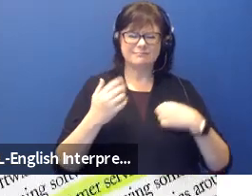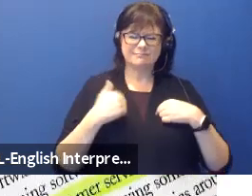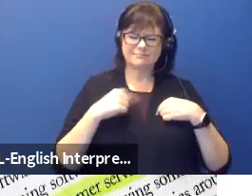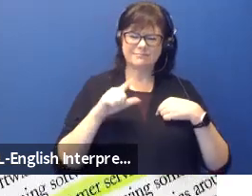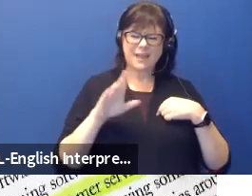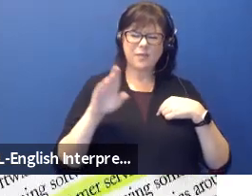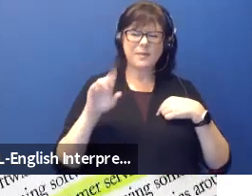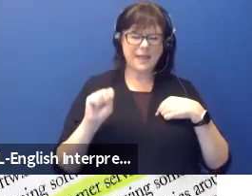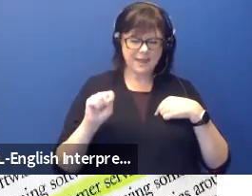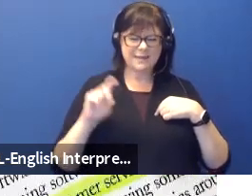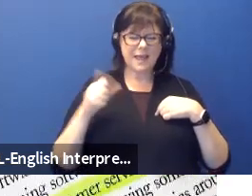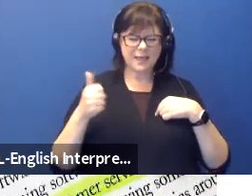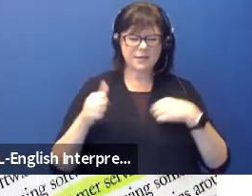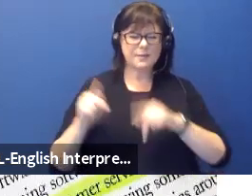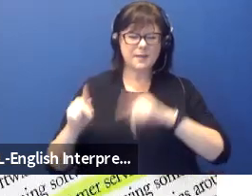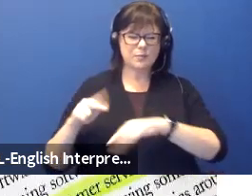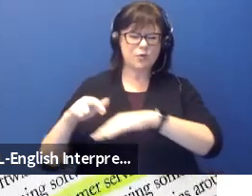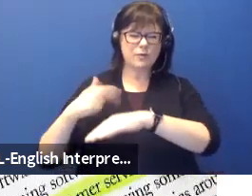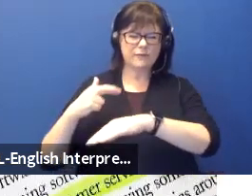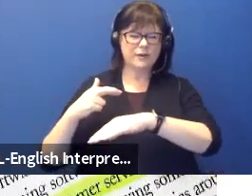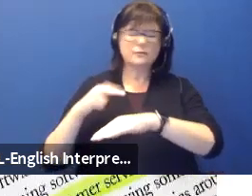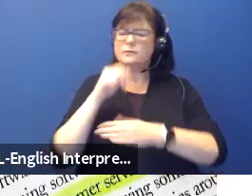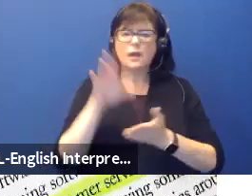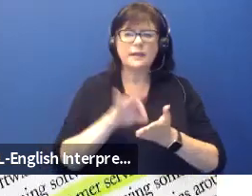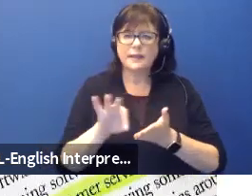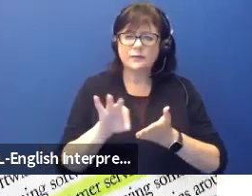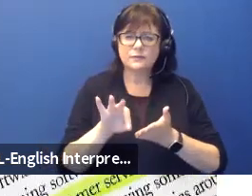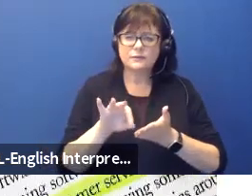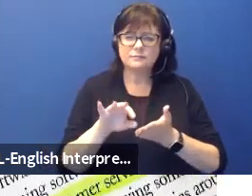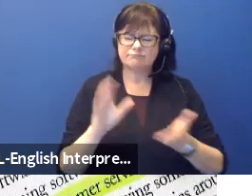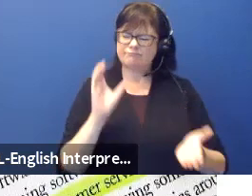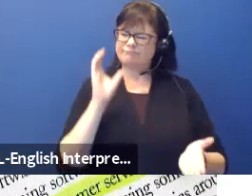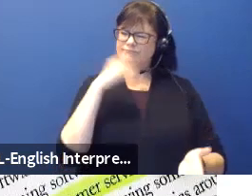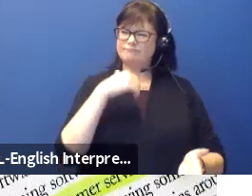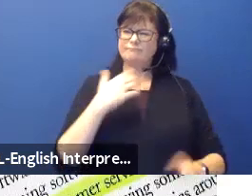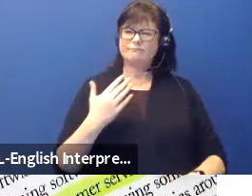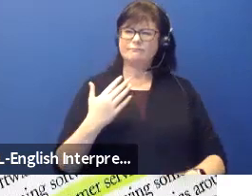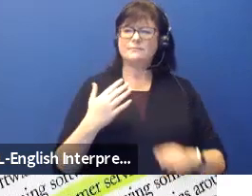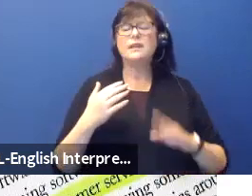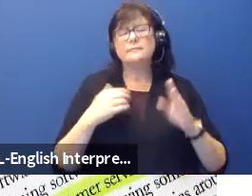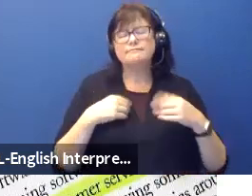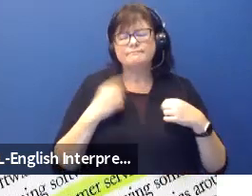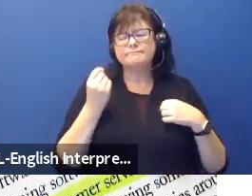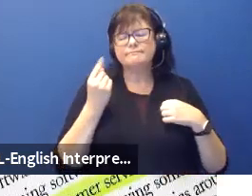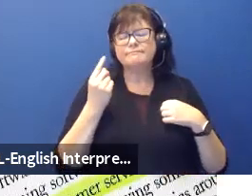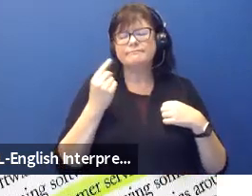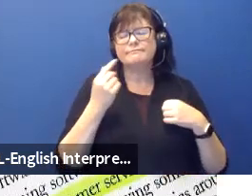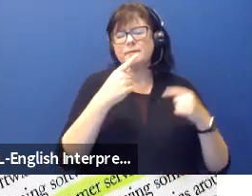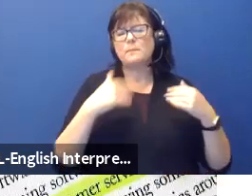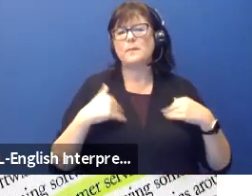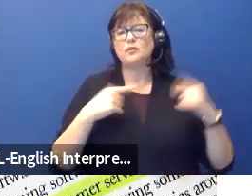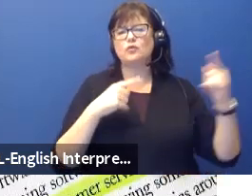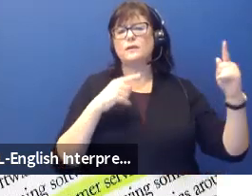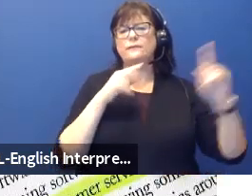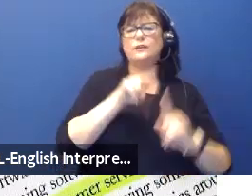colleagues don't count. I know why the ministry says that because they're already in an LBS program, but I think, you